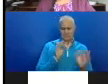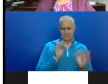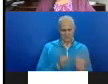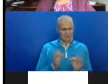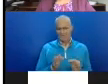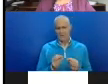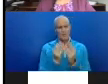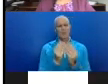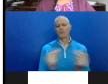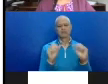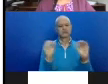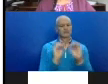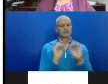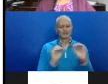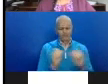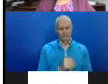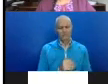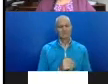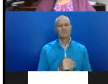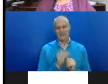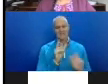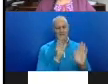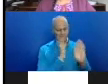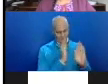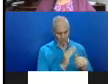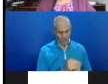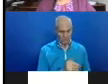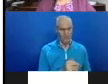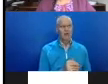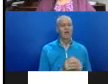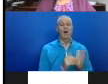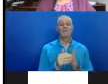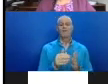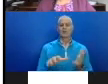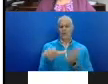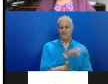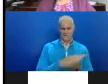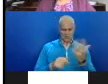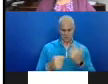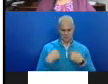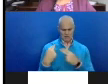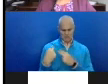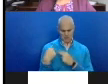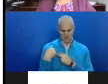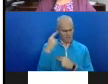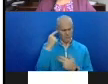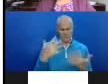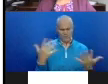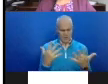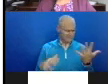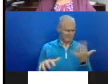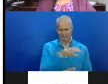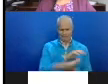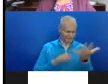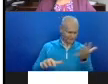to be attended to. There's often a lot of confusion around what they're responsible for. So